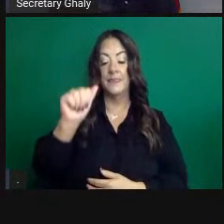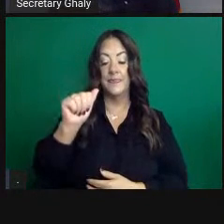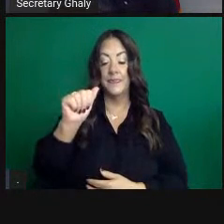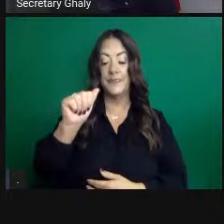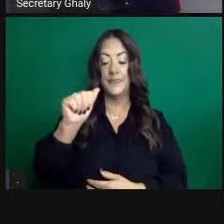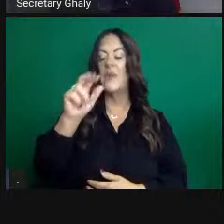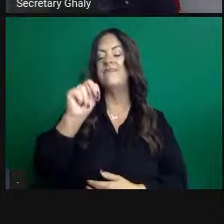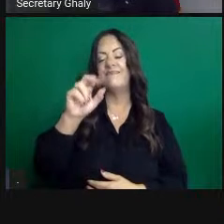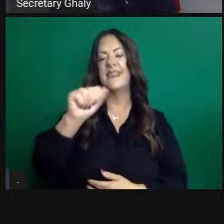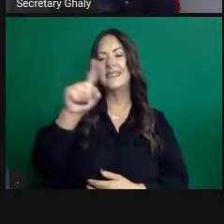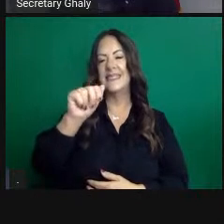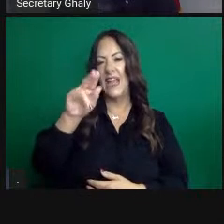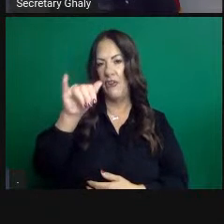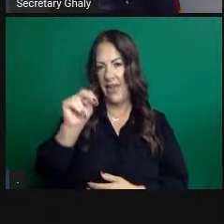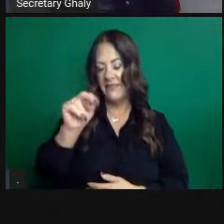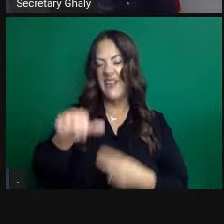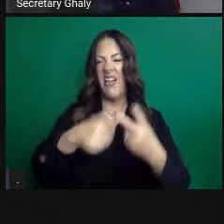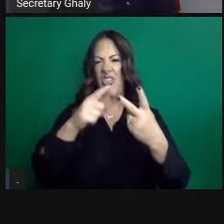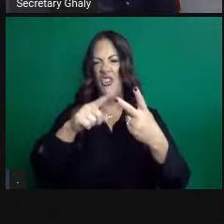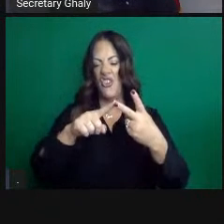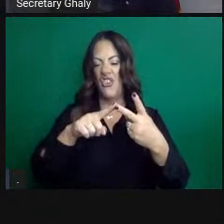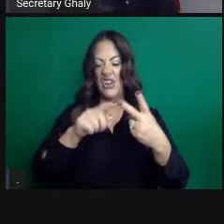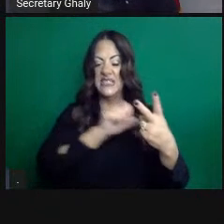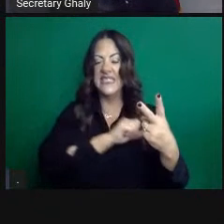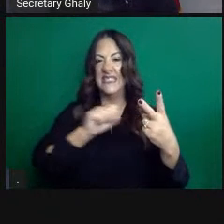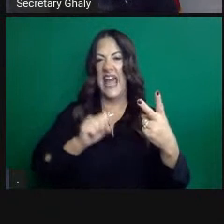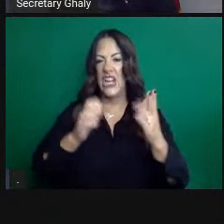Senator Hurtado. Also joining